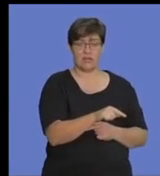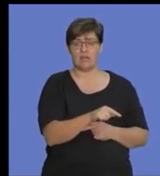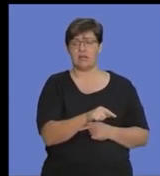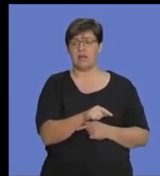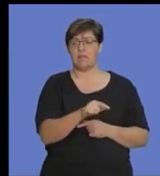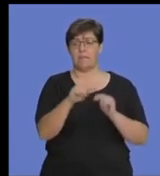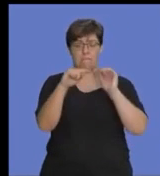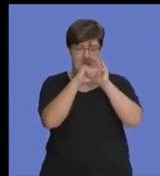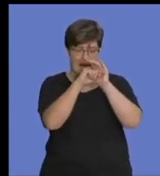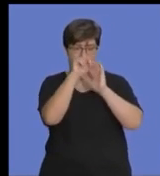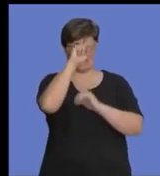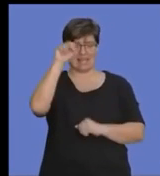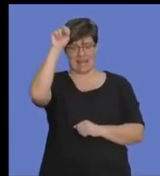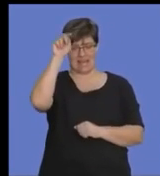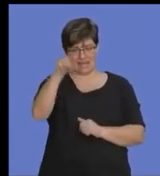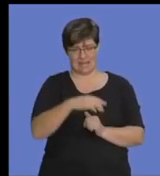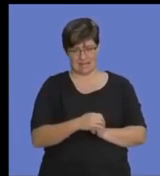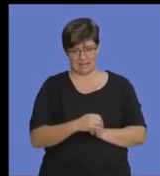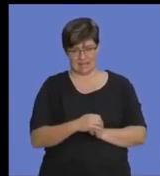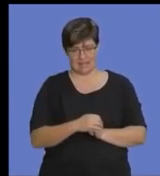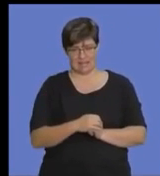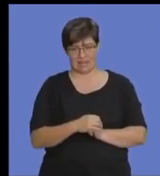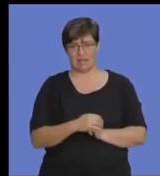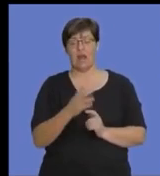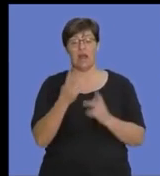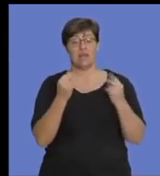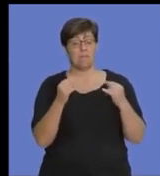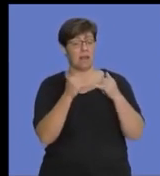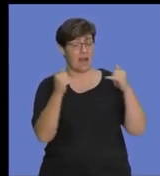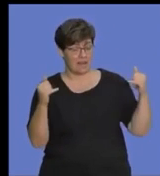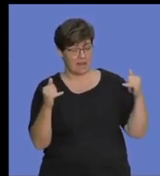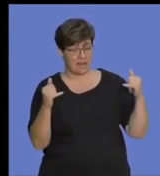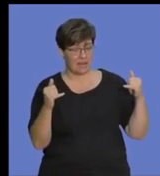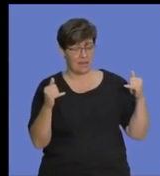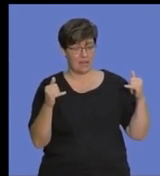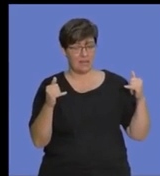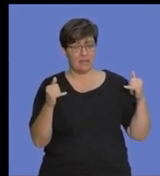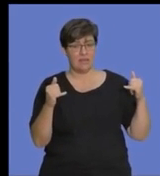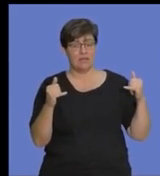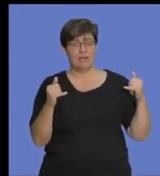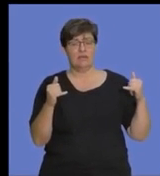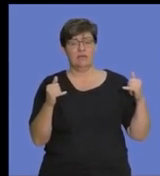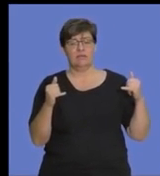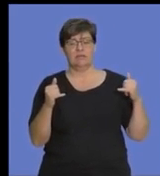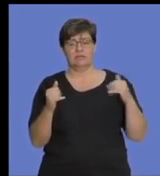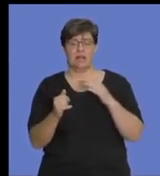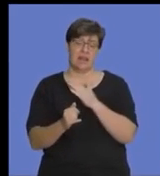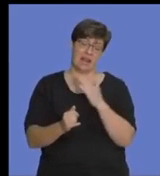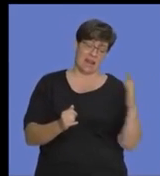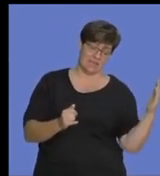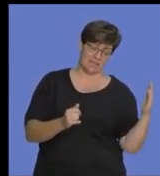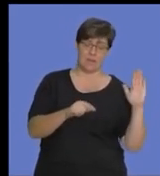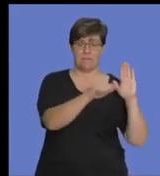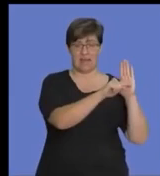a minus. Sorry. So remember that on a number line, guys, going to the left, it's always a